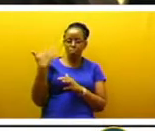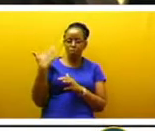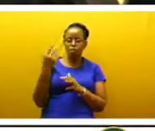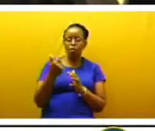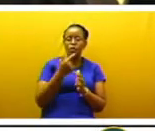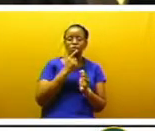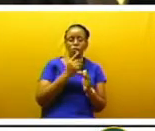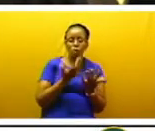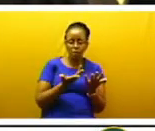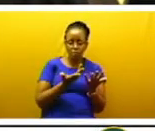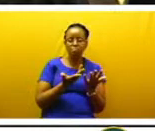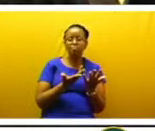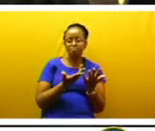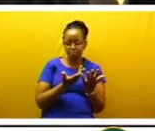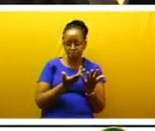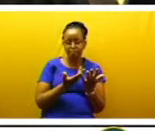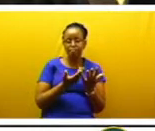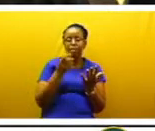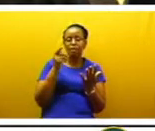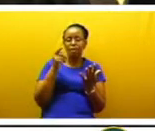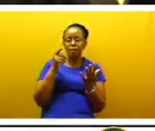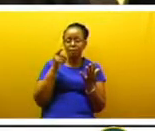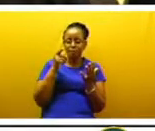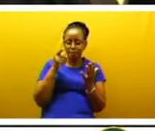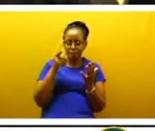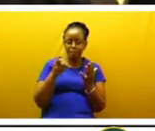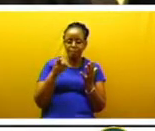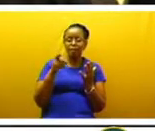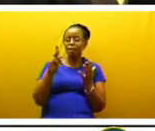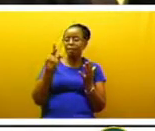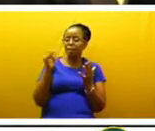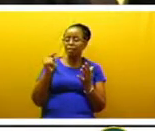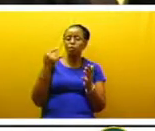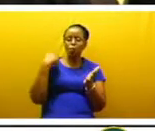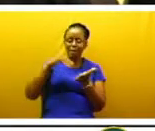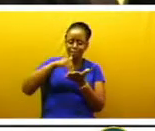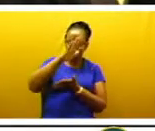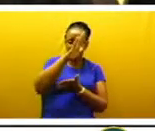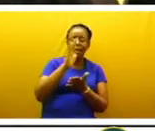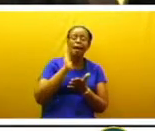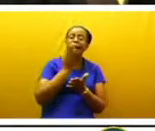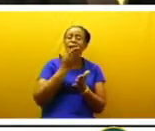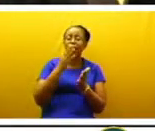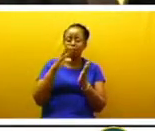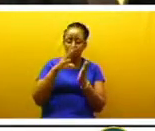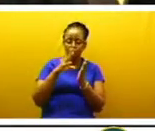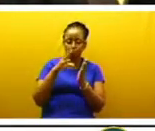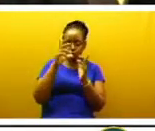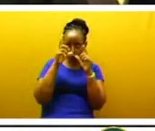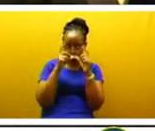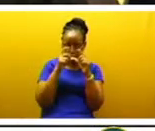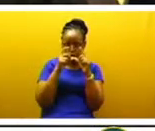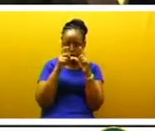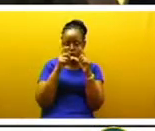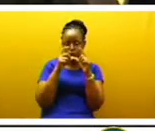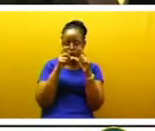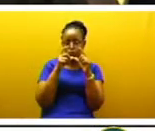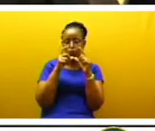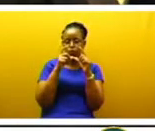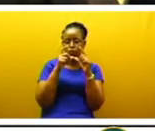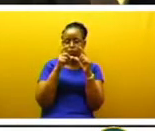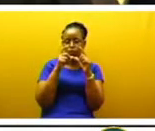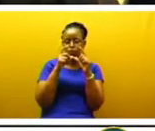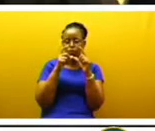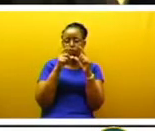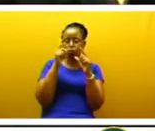would transmit a compressed color photograph image using a compression technique that is in compliance with